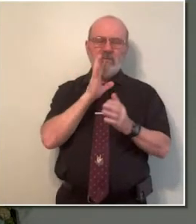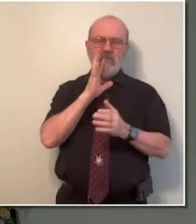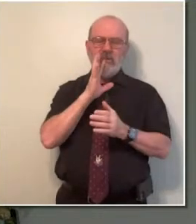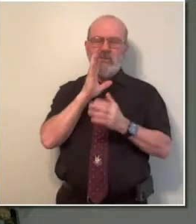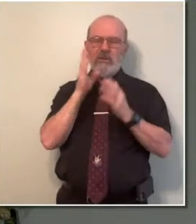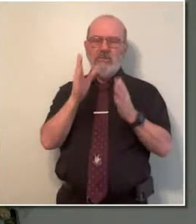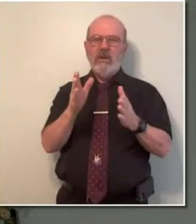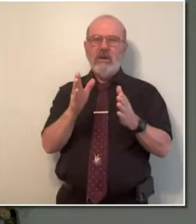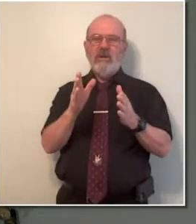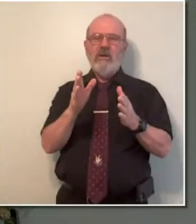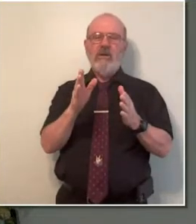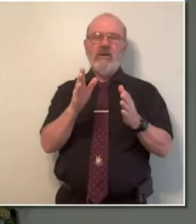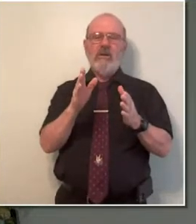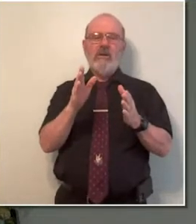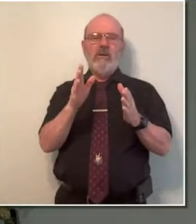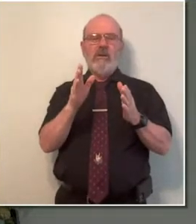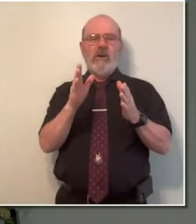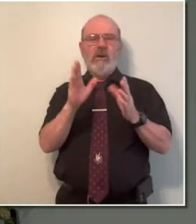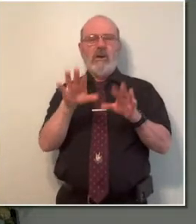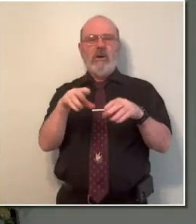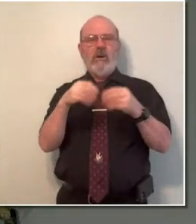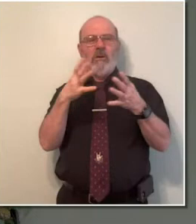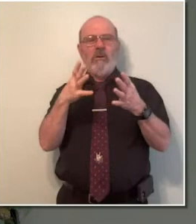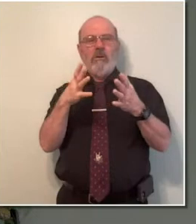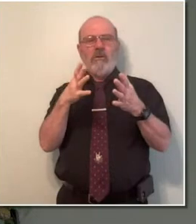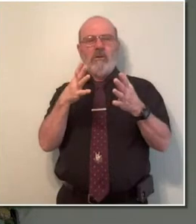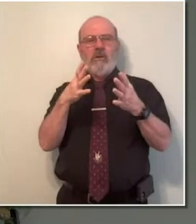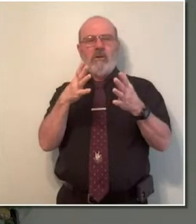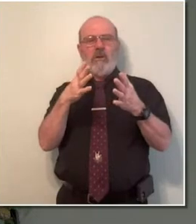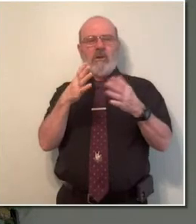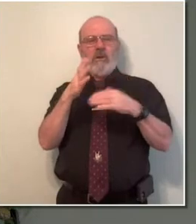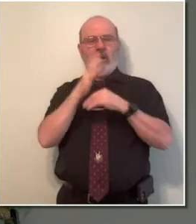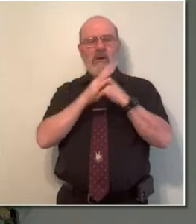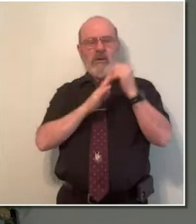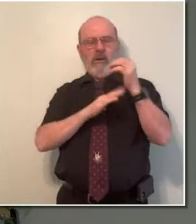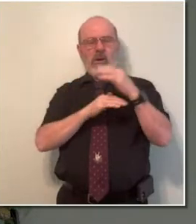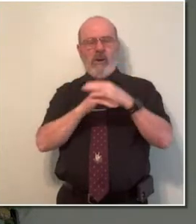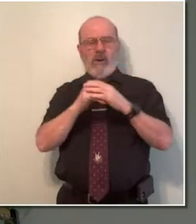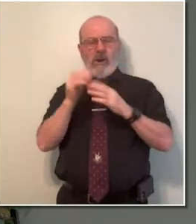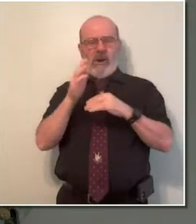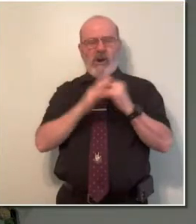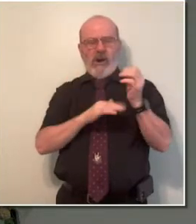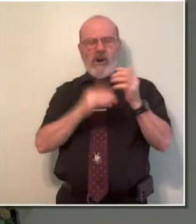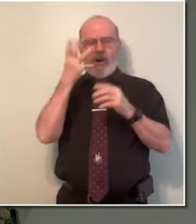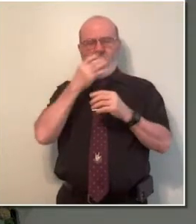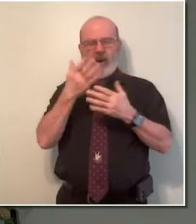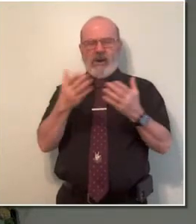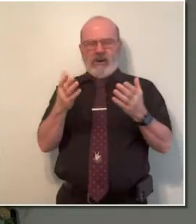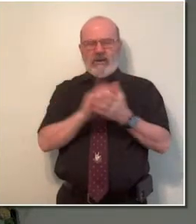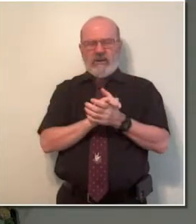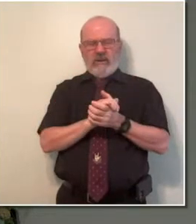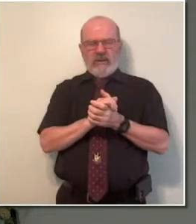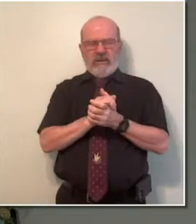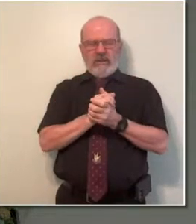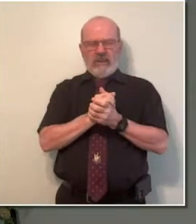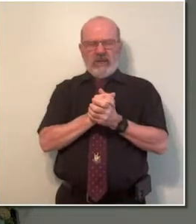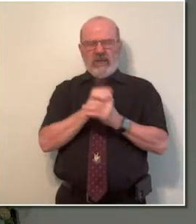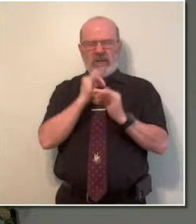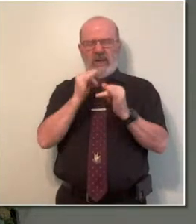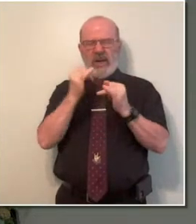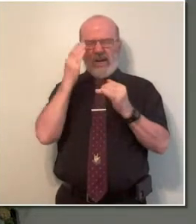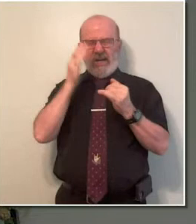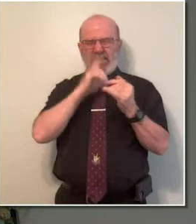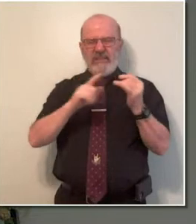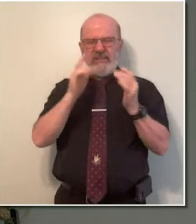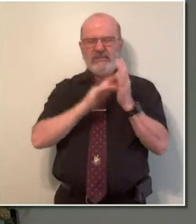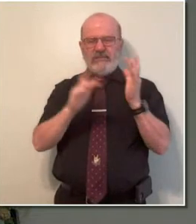just to give you that sense of comfort. It's a beautiful thing. You and I that know the Lord Jesus